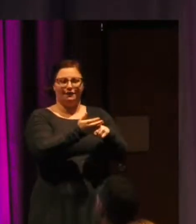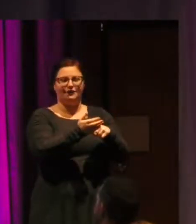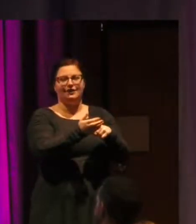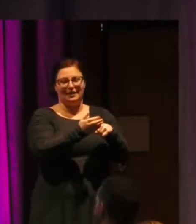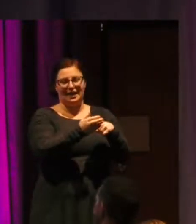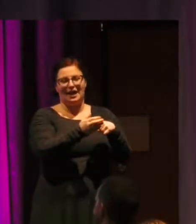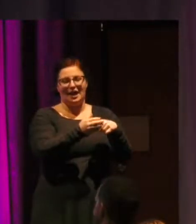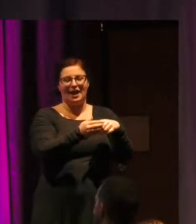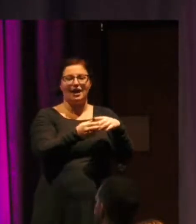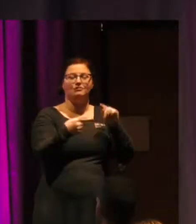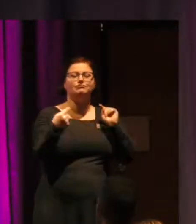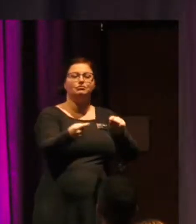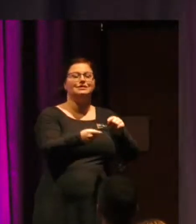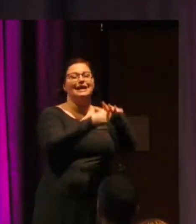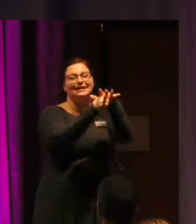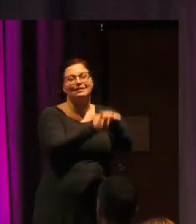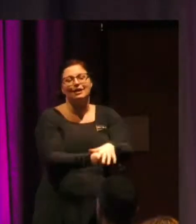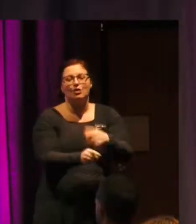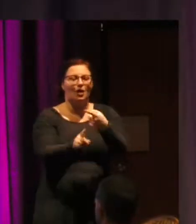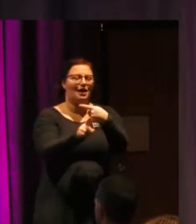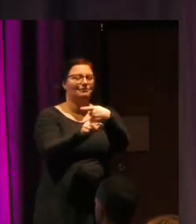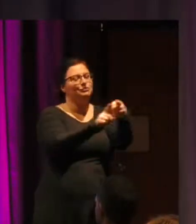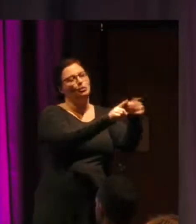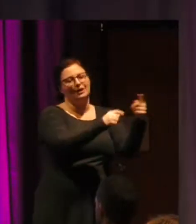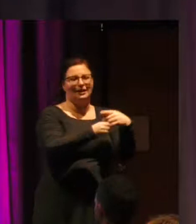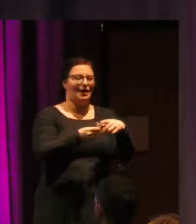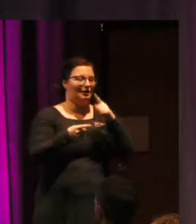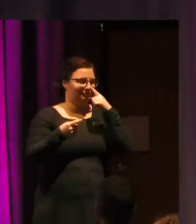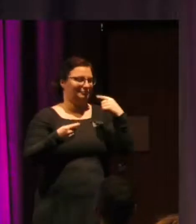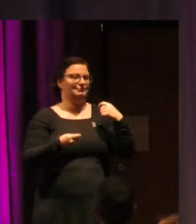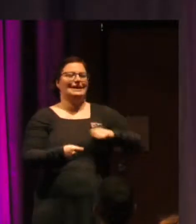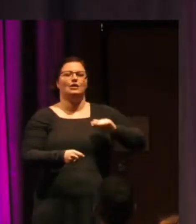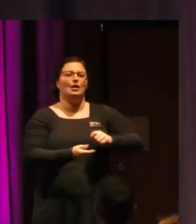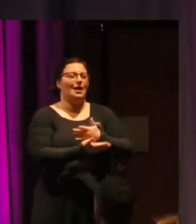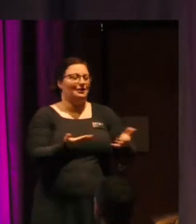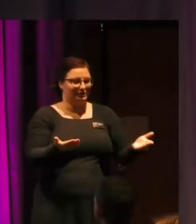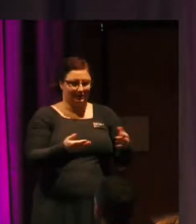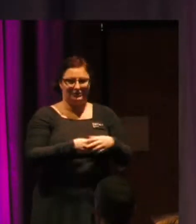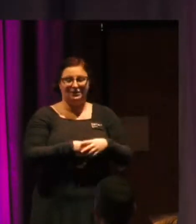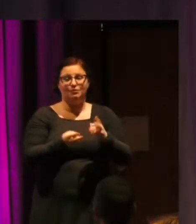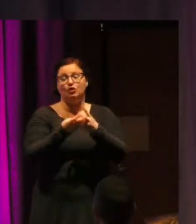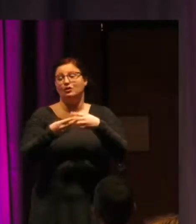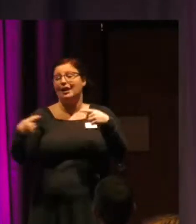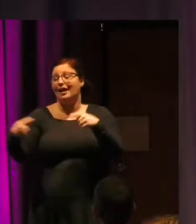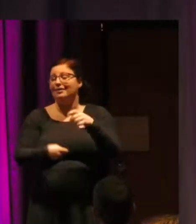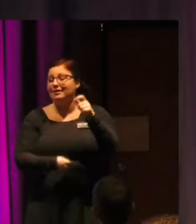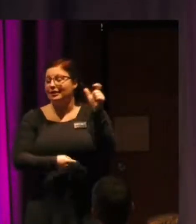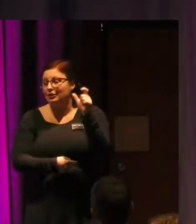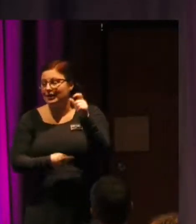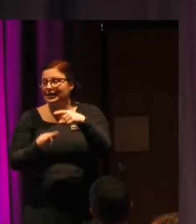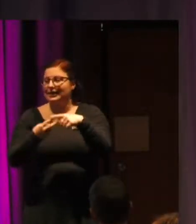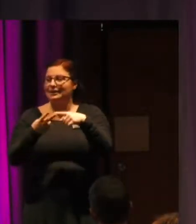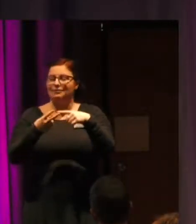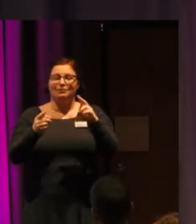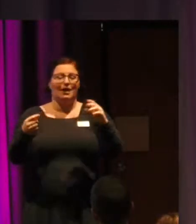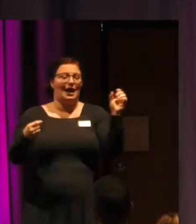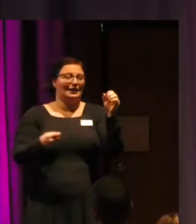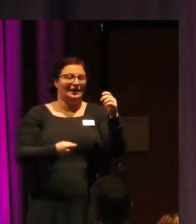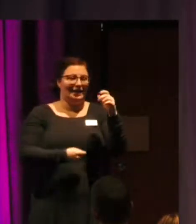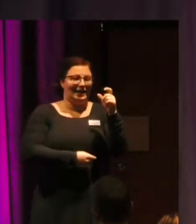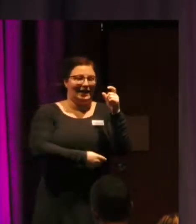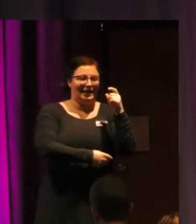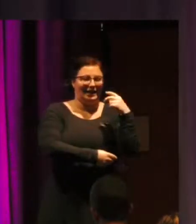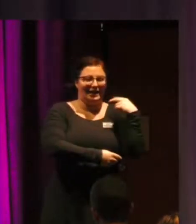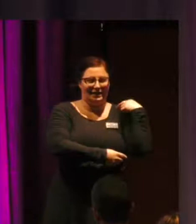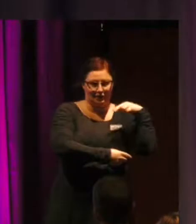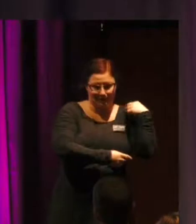racism, discrimination, and other forms of intolerance. This can include anti-Muslim hatred, anti-Gypsyism,